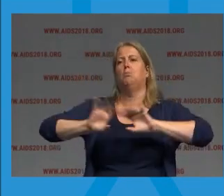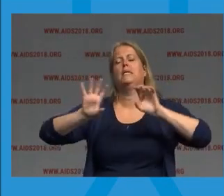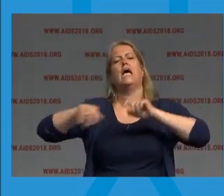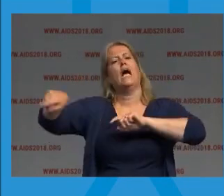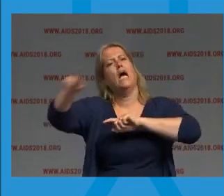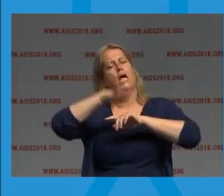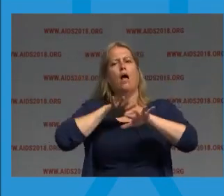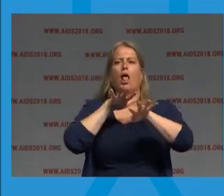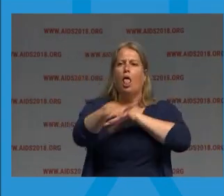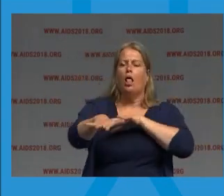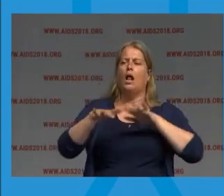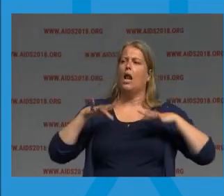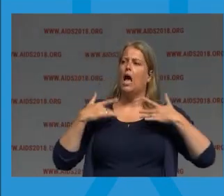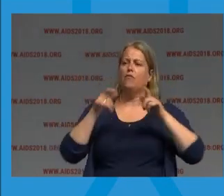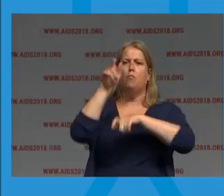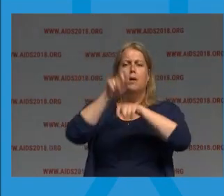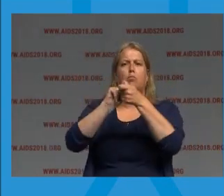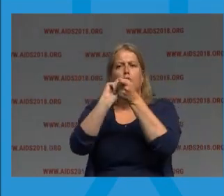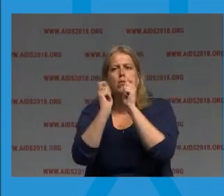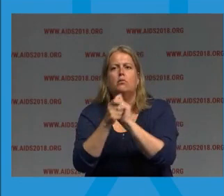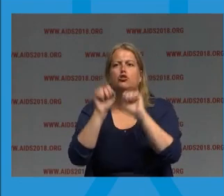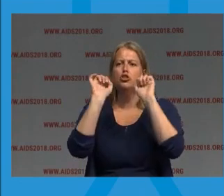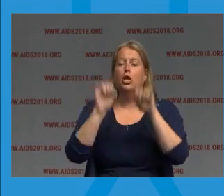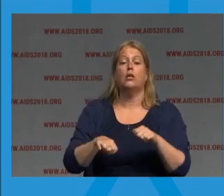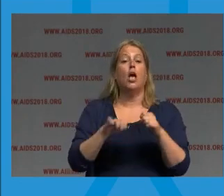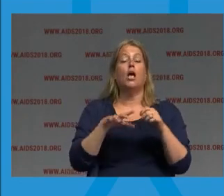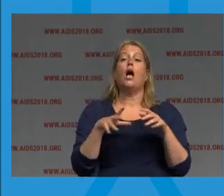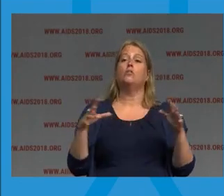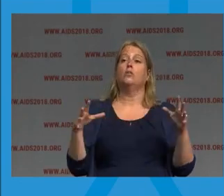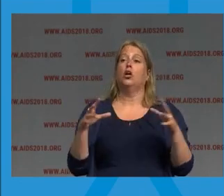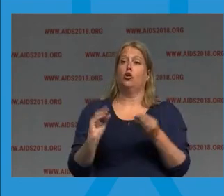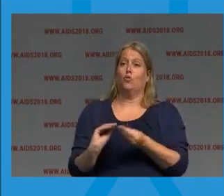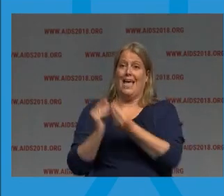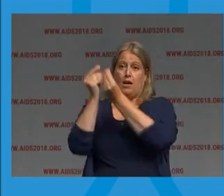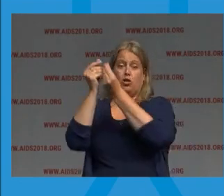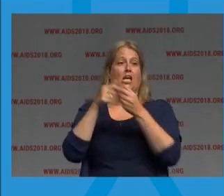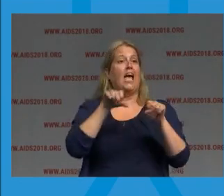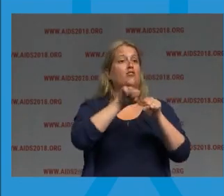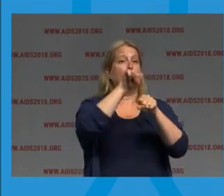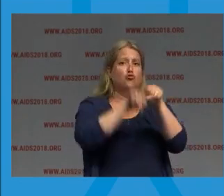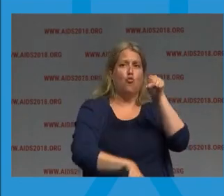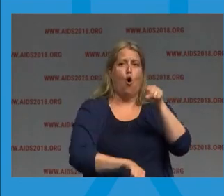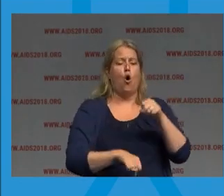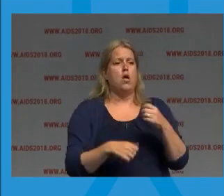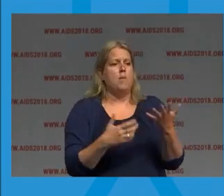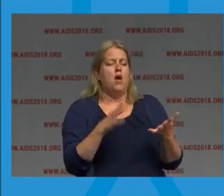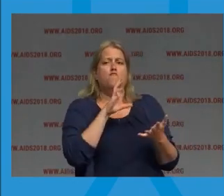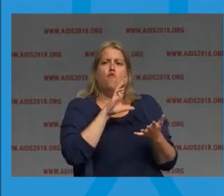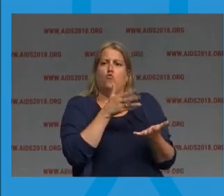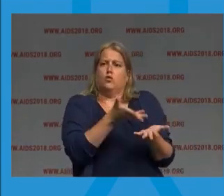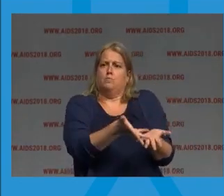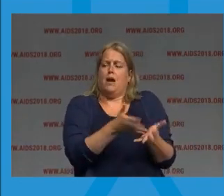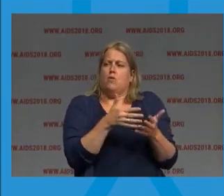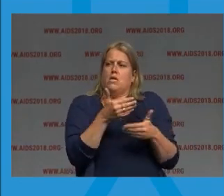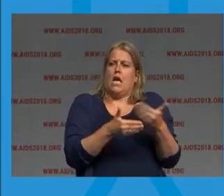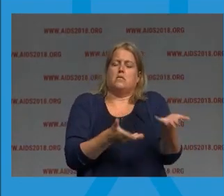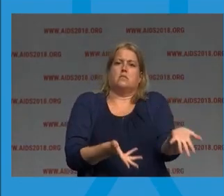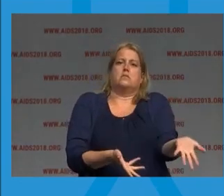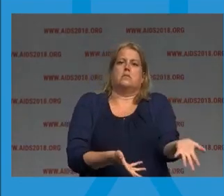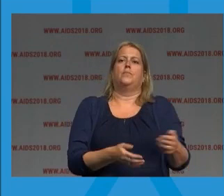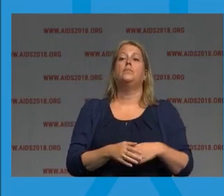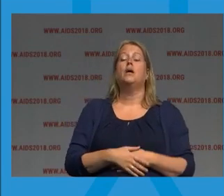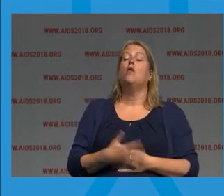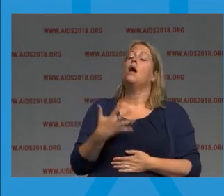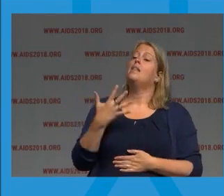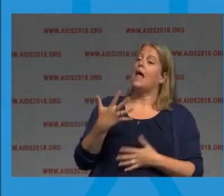You can destroy it or you can create it, and Rosemary case provides an avenue. Luckily, there's a toolkit by HIV